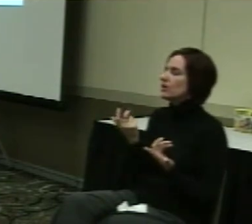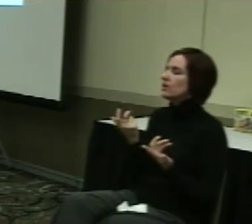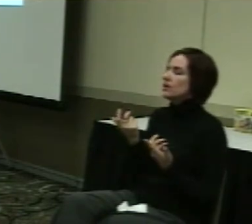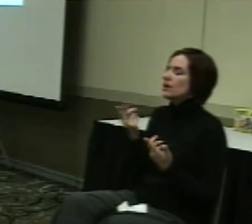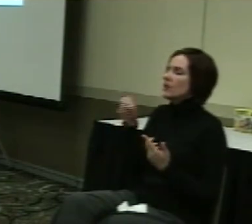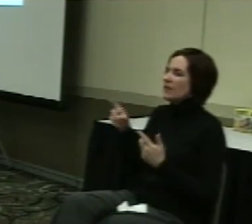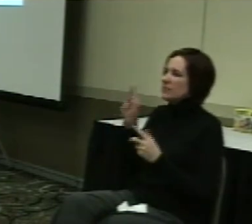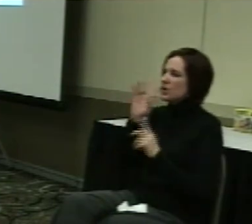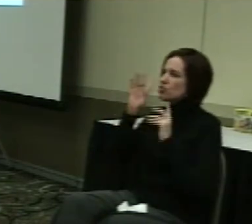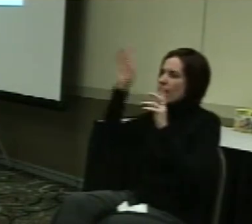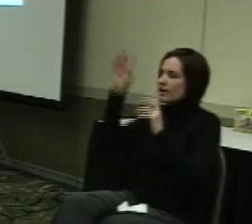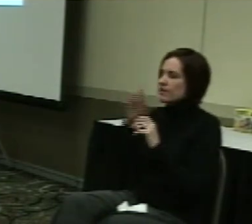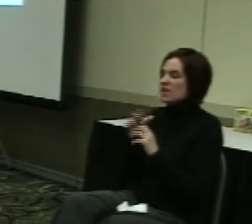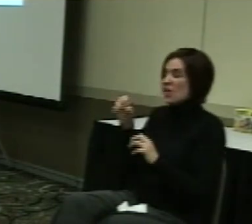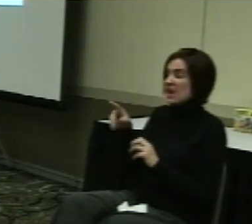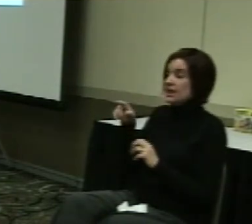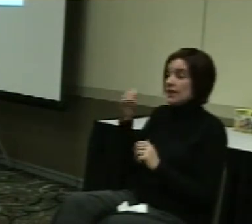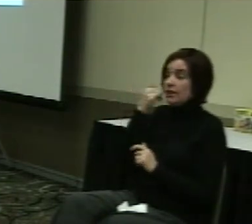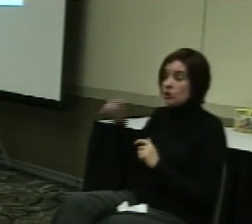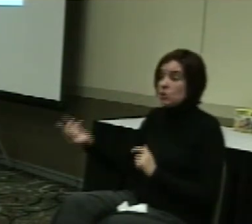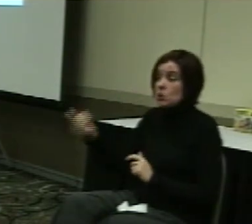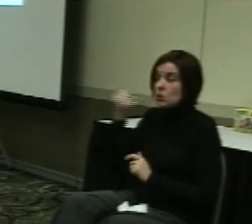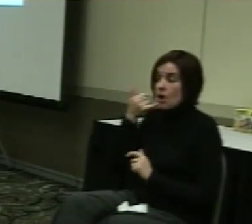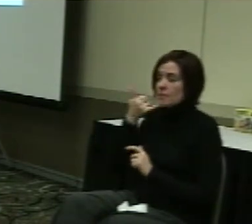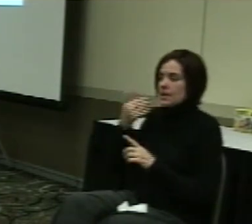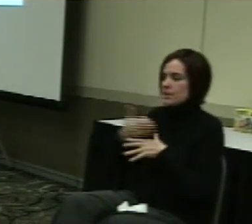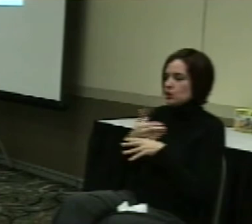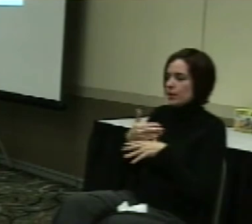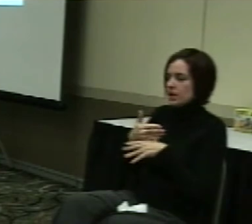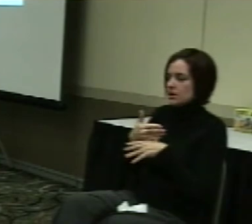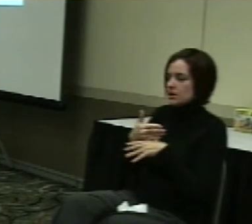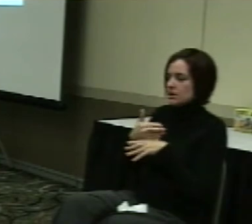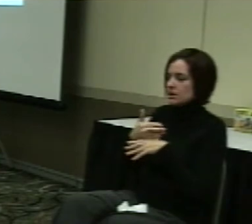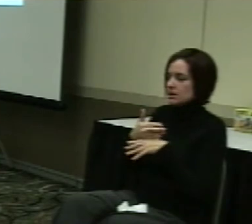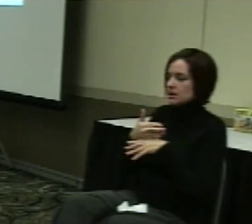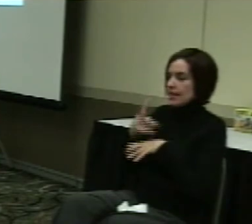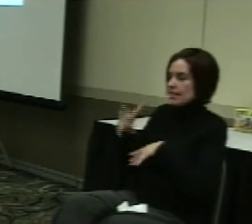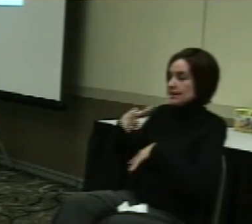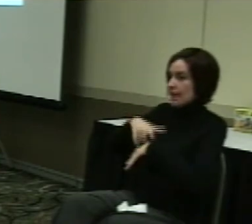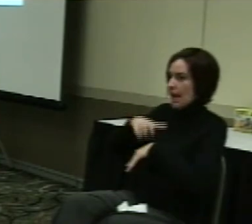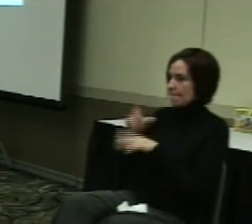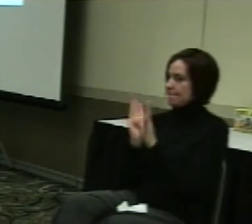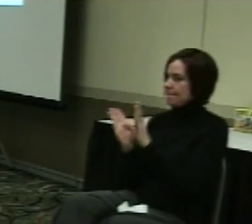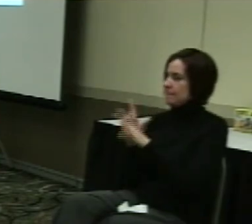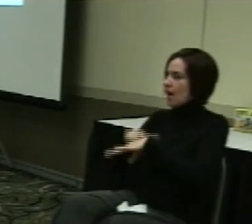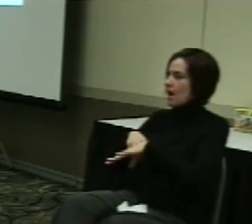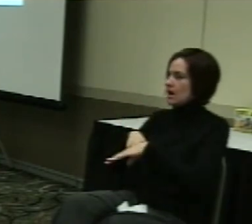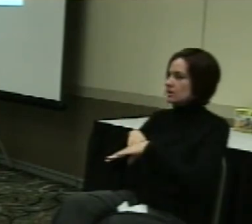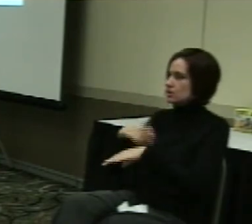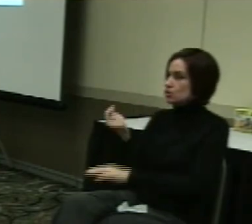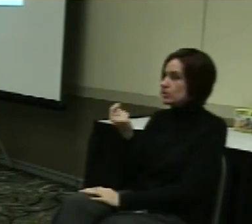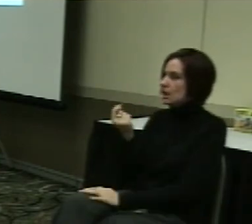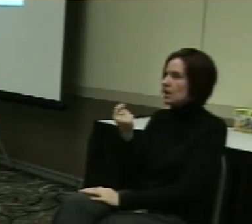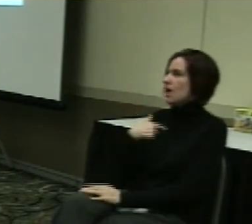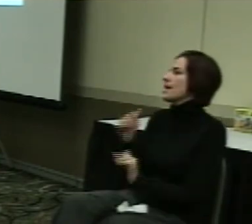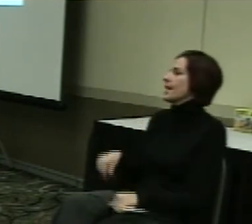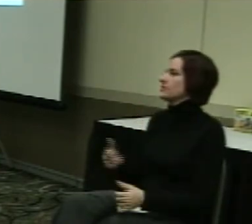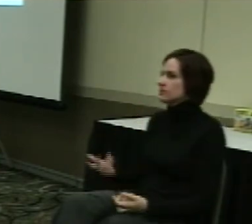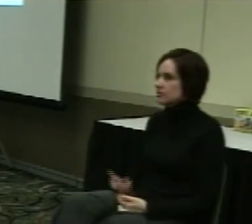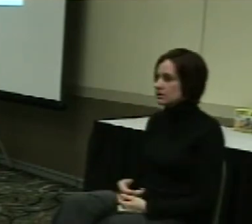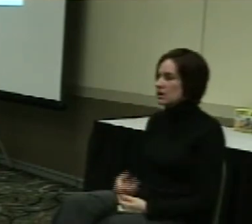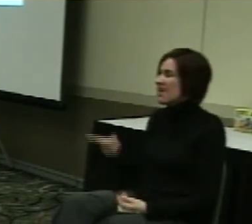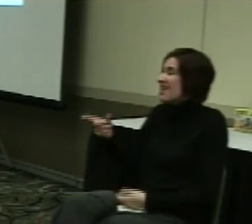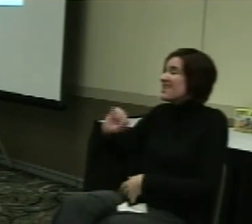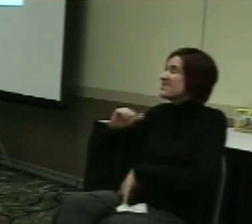say, listen, if you call me between such an hour on Tuesday, I can get it. Or I'll make a telephone